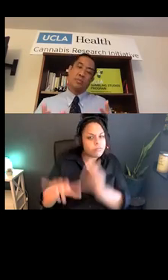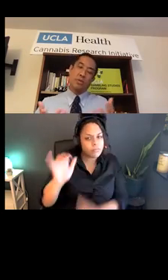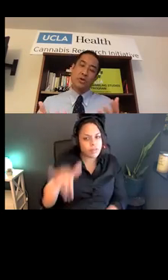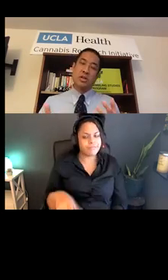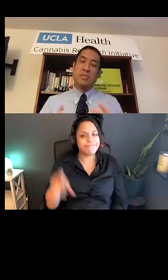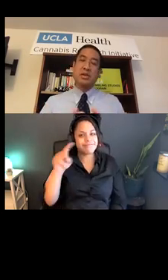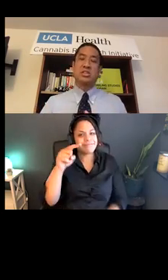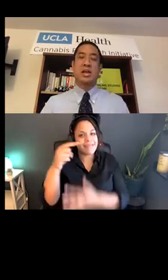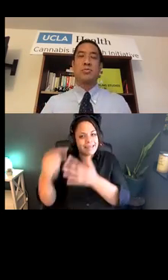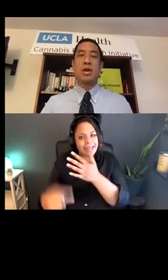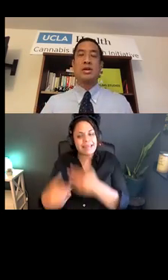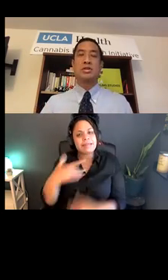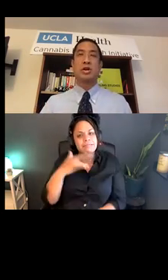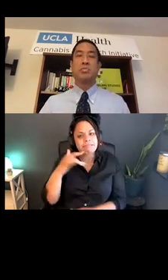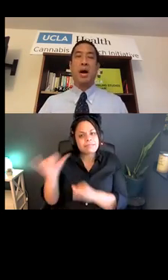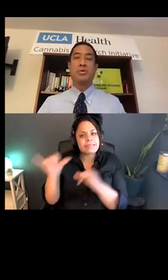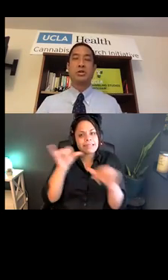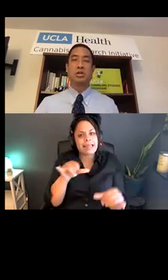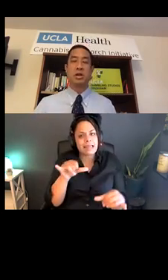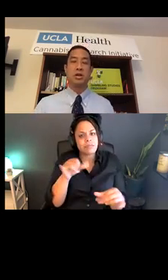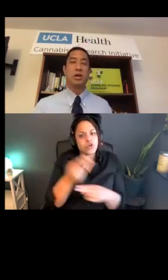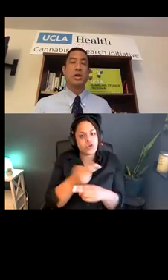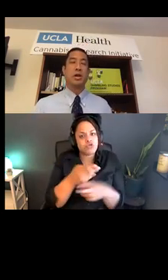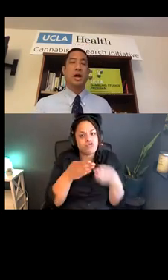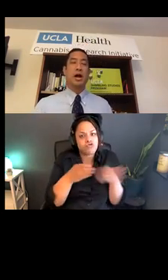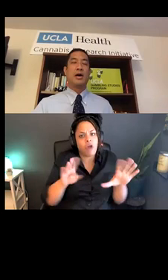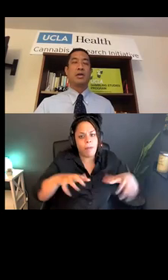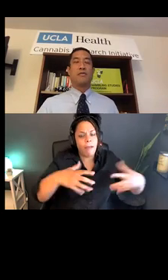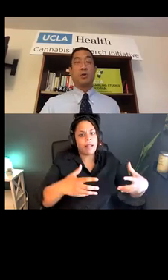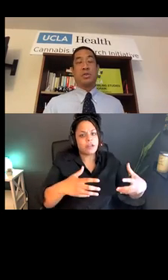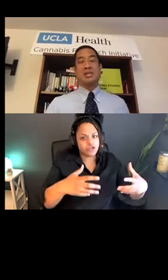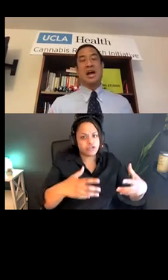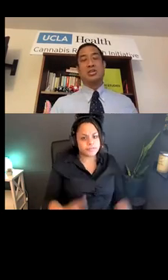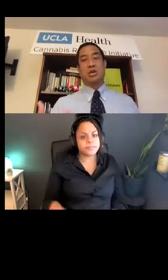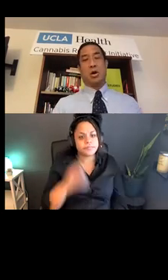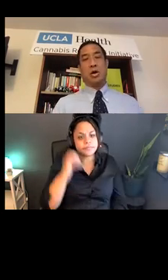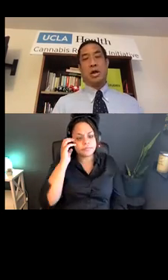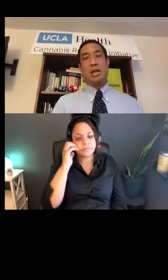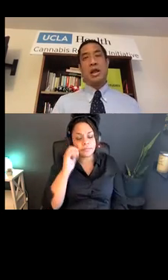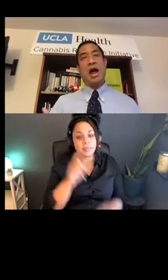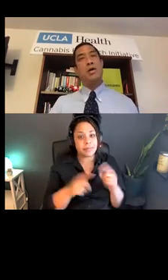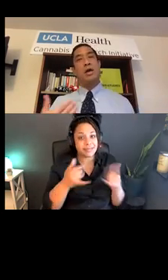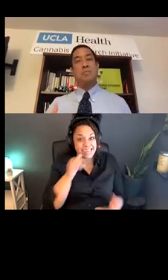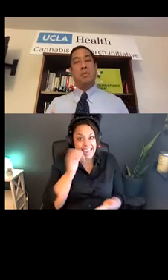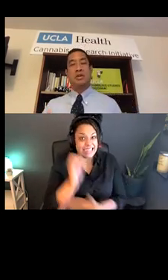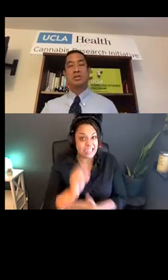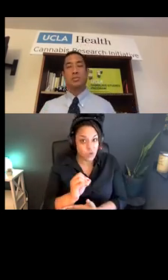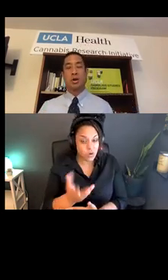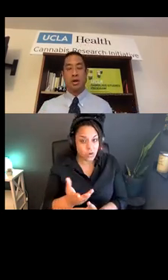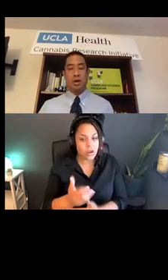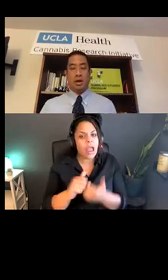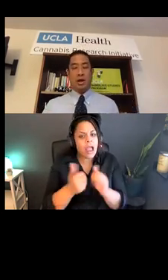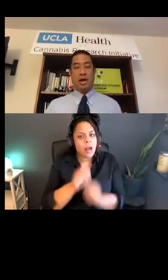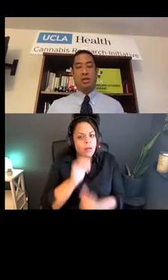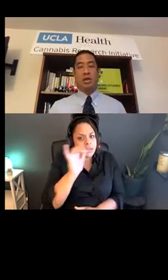are using at about the same rate as the general population in California, but that's not zero. And again, how that impacts